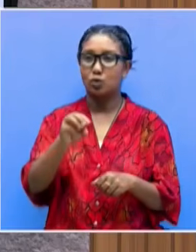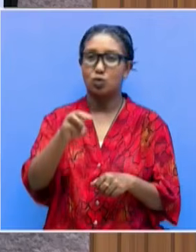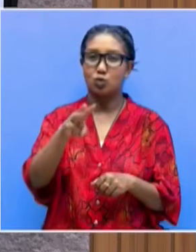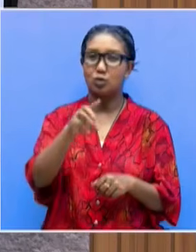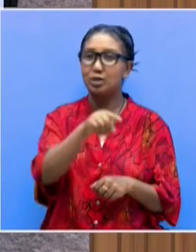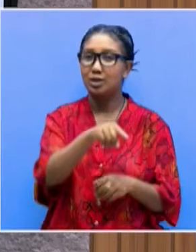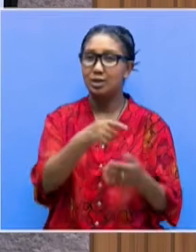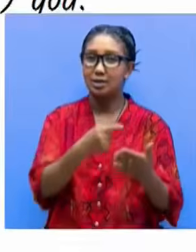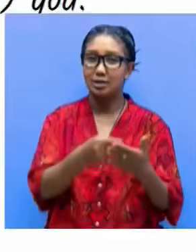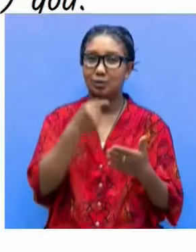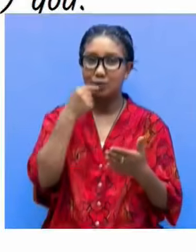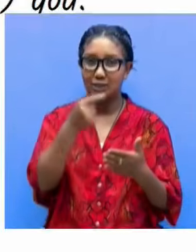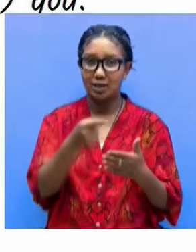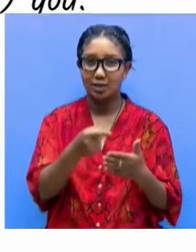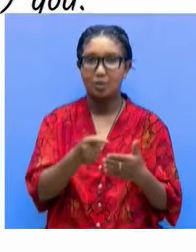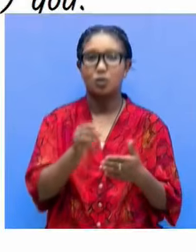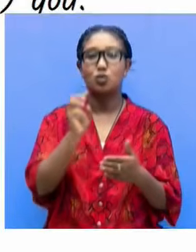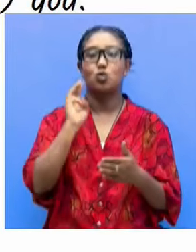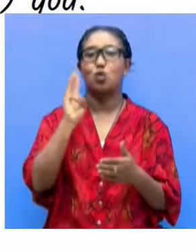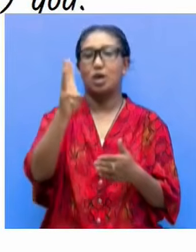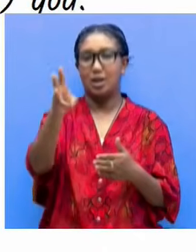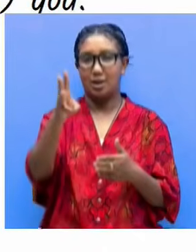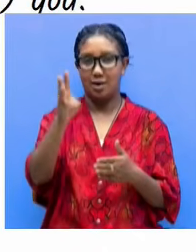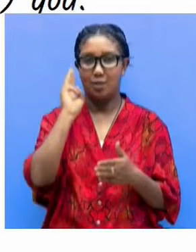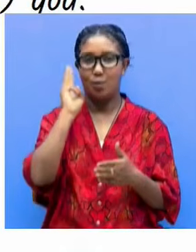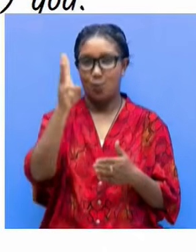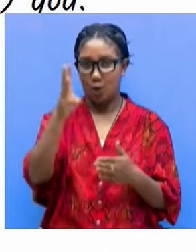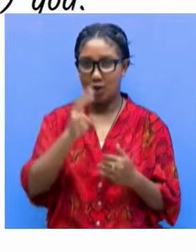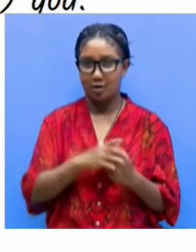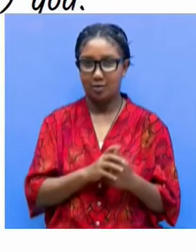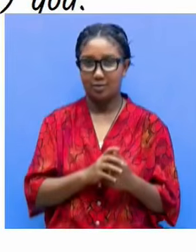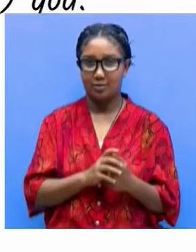and here we will say will.